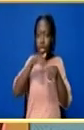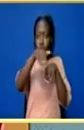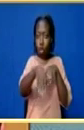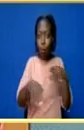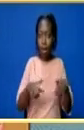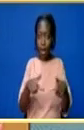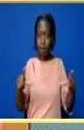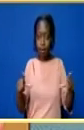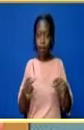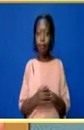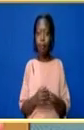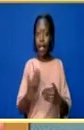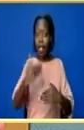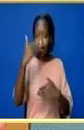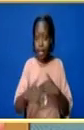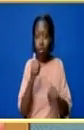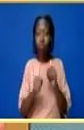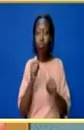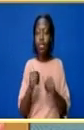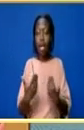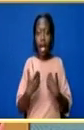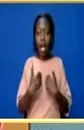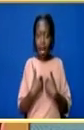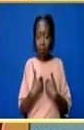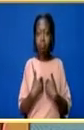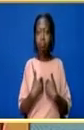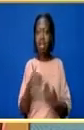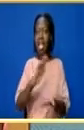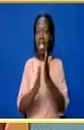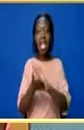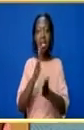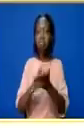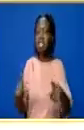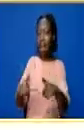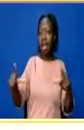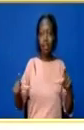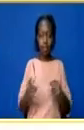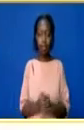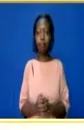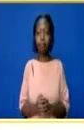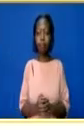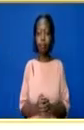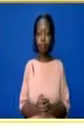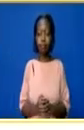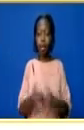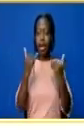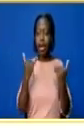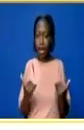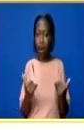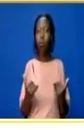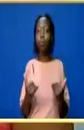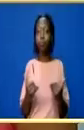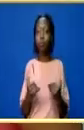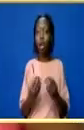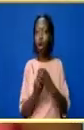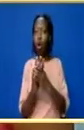talked about it. The next one, we have lack of ground cover crops. Okay, so what are ground cover crops? I remember